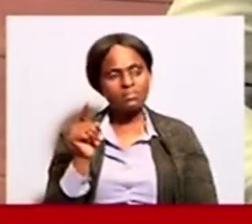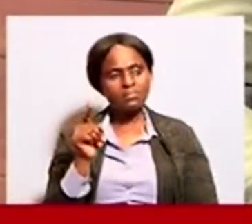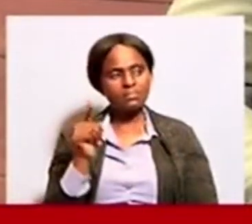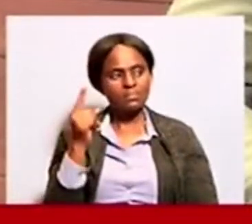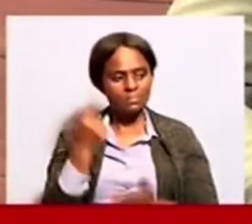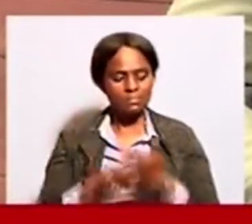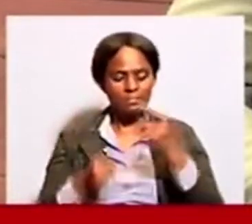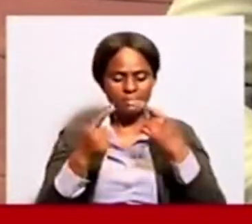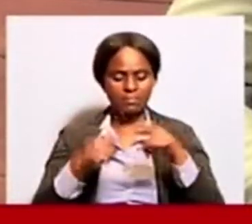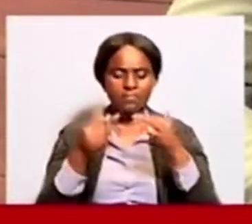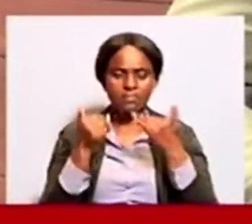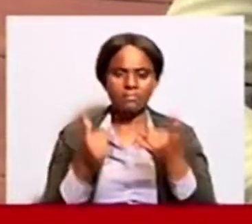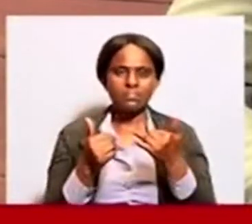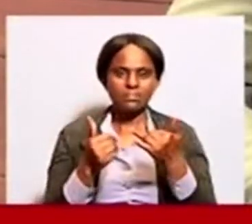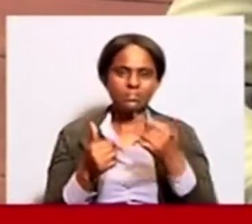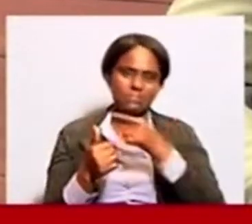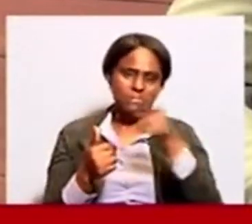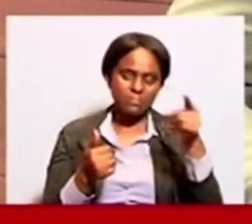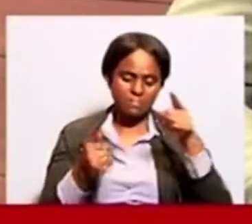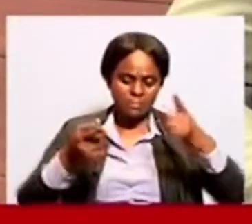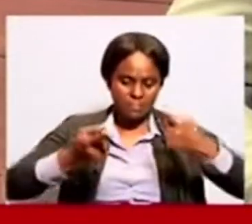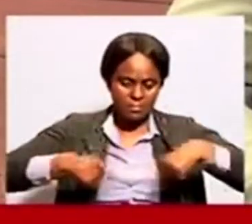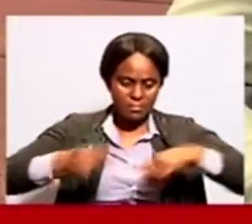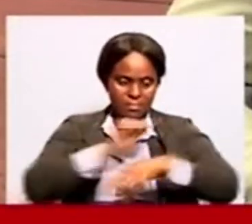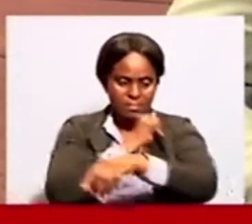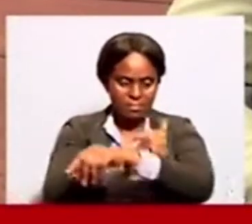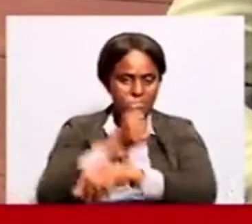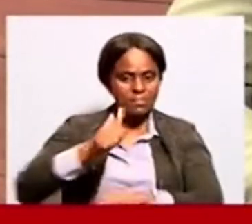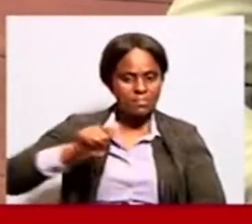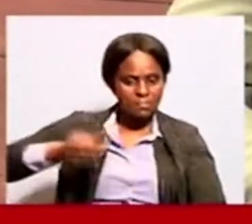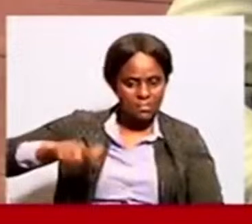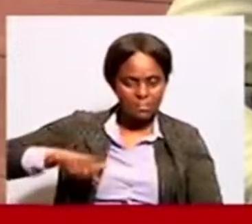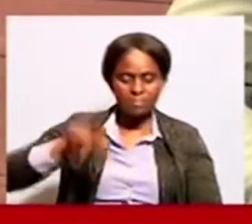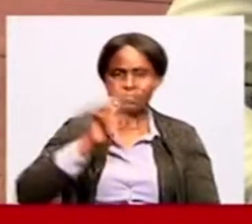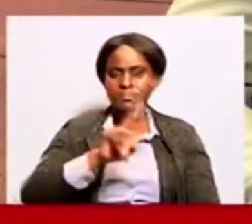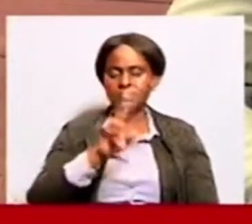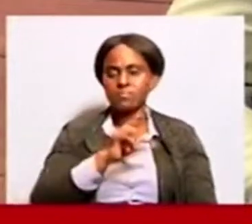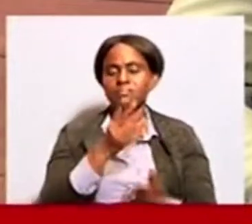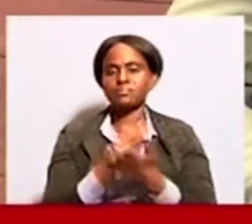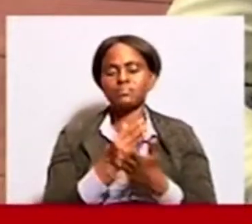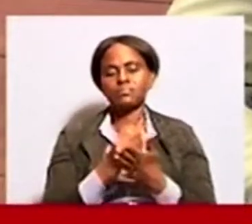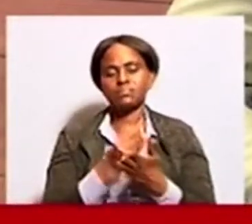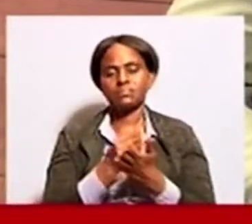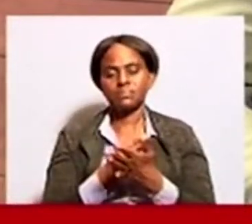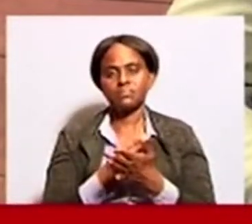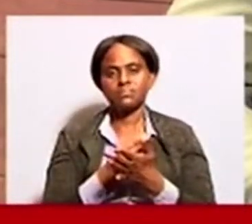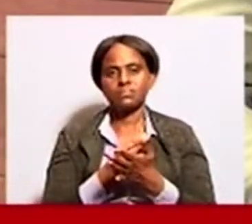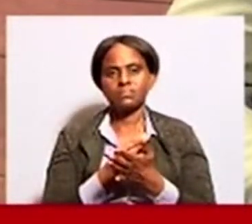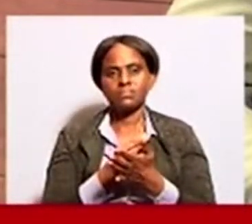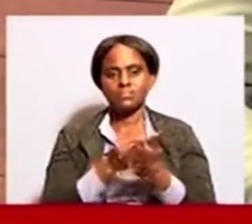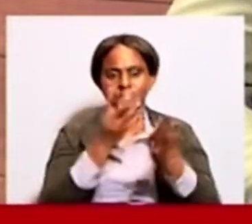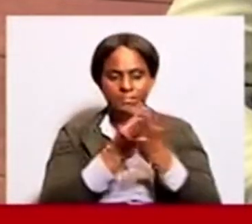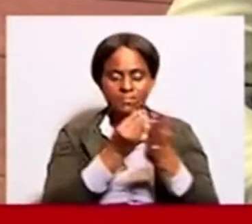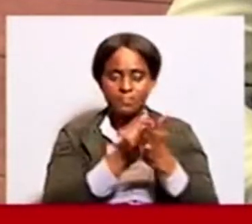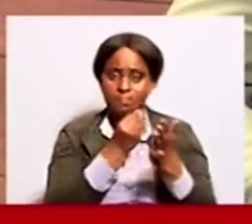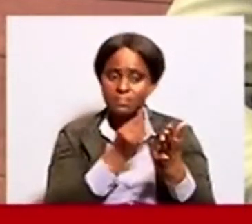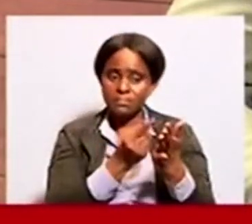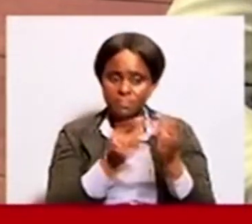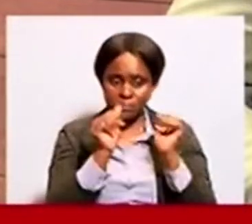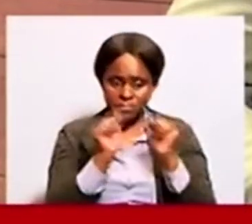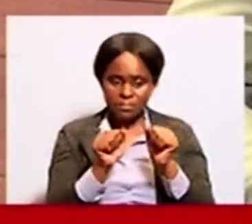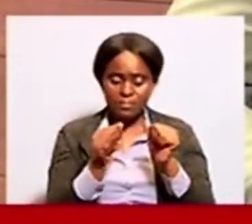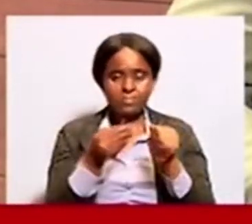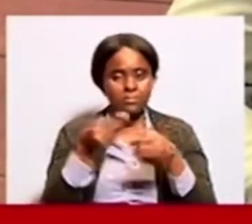is happening is you local authorities are delaying to spend funds, which funds could have